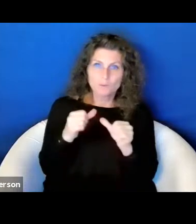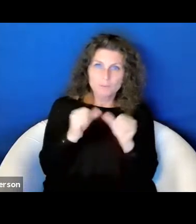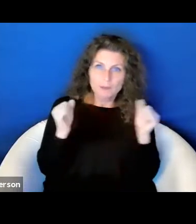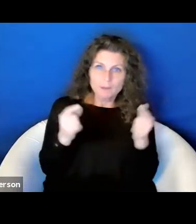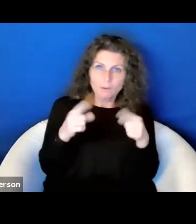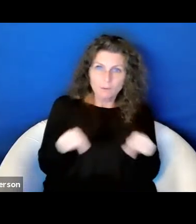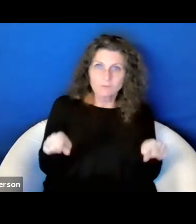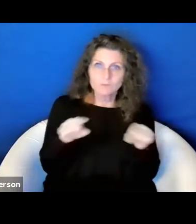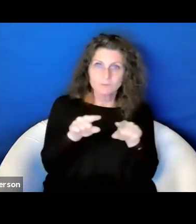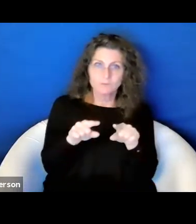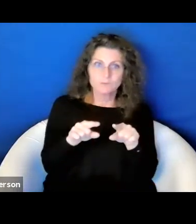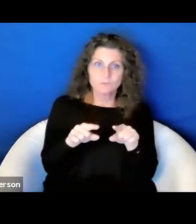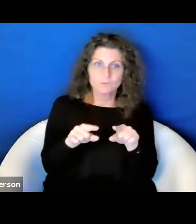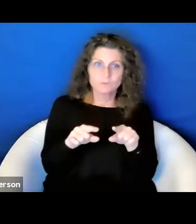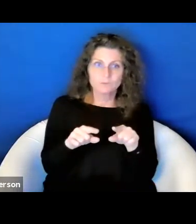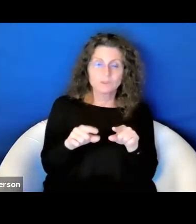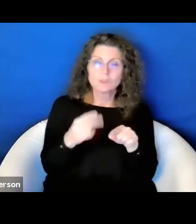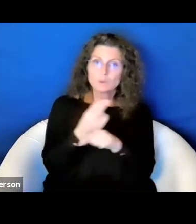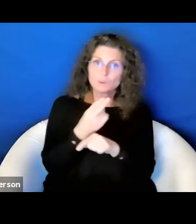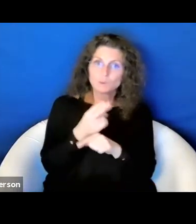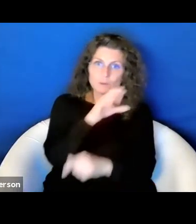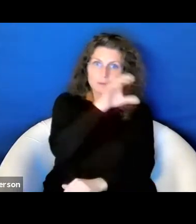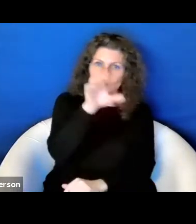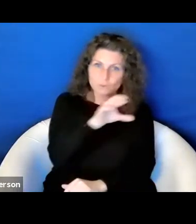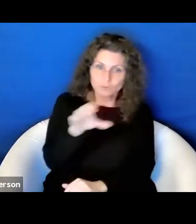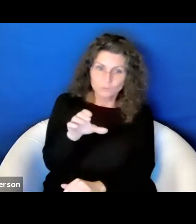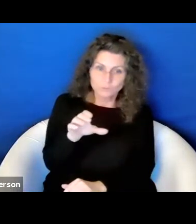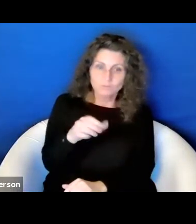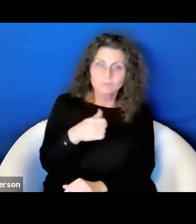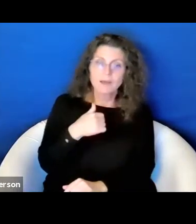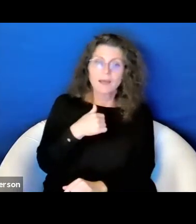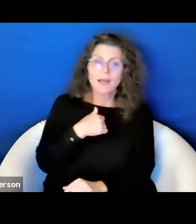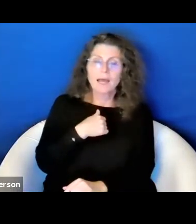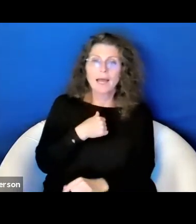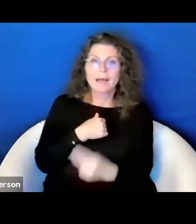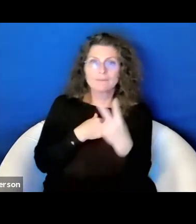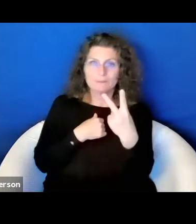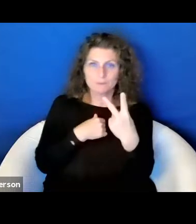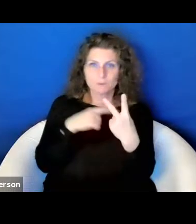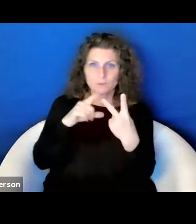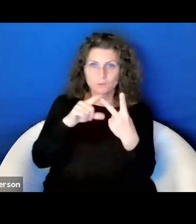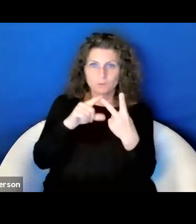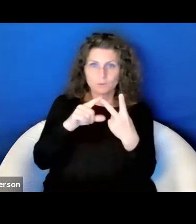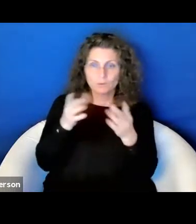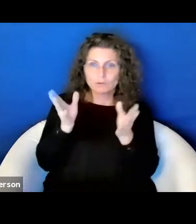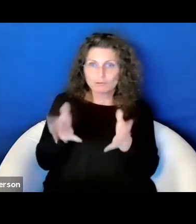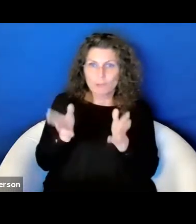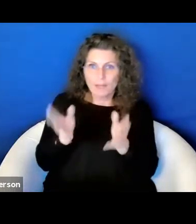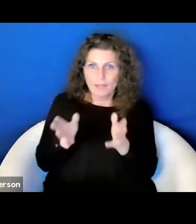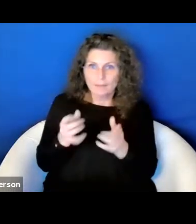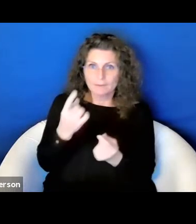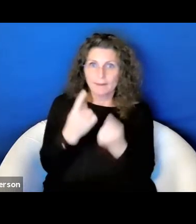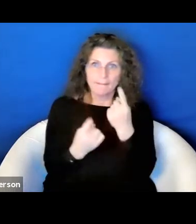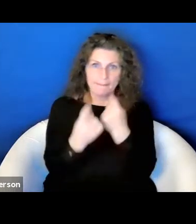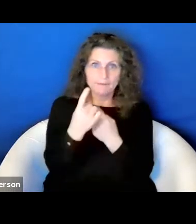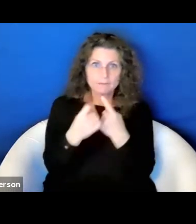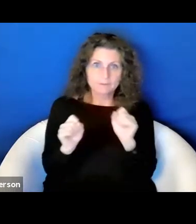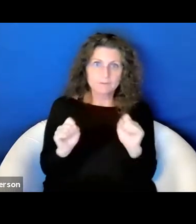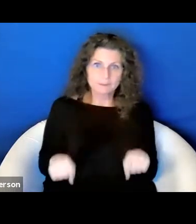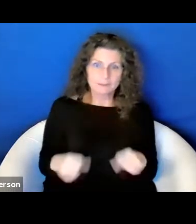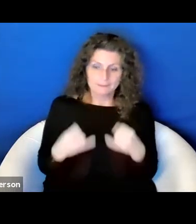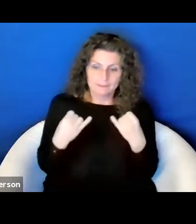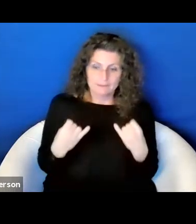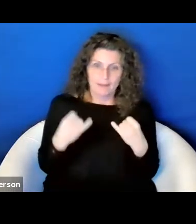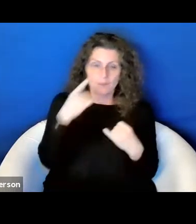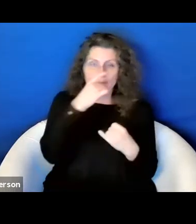of you who are on Zoom, there's a chat function. It's available for questions that you may have now as a